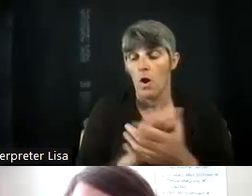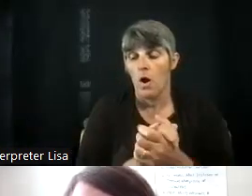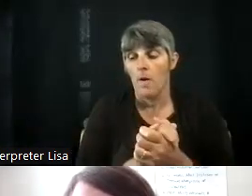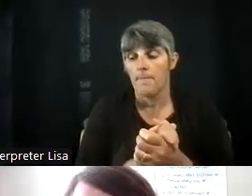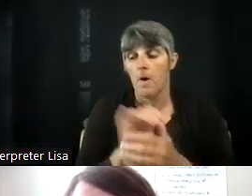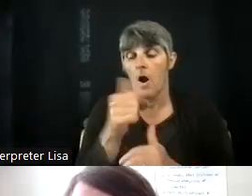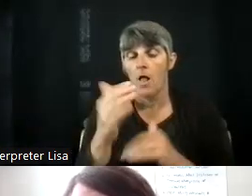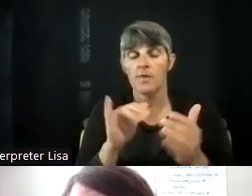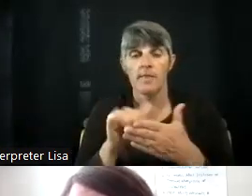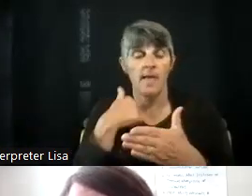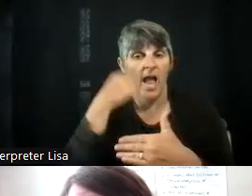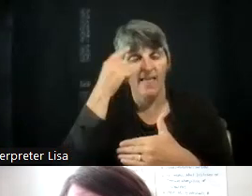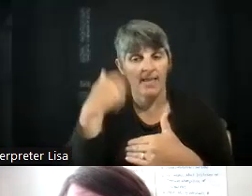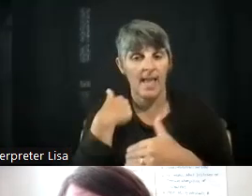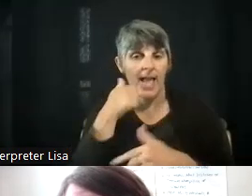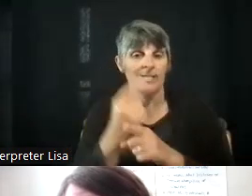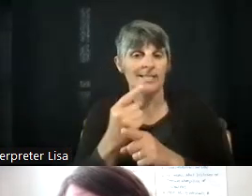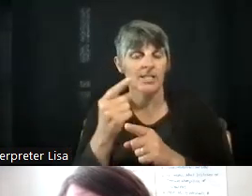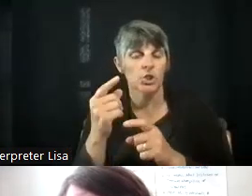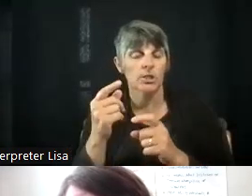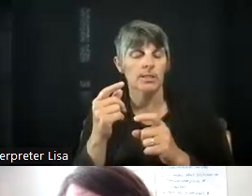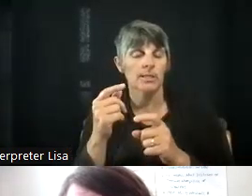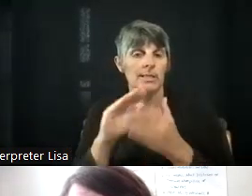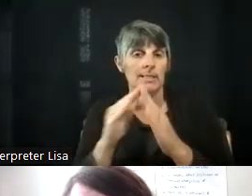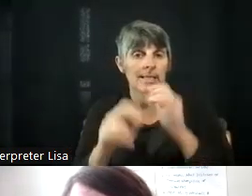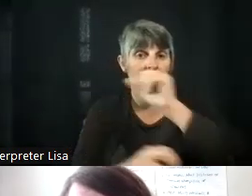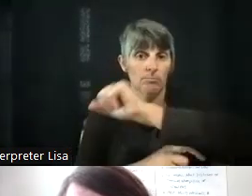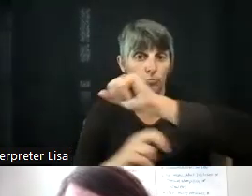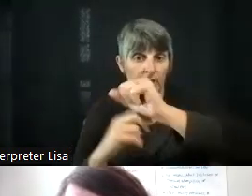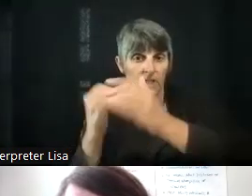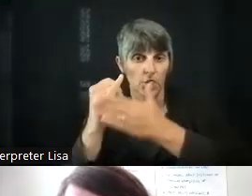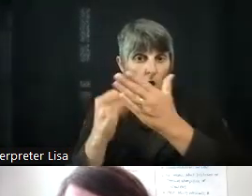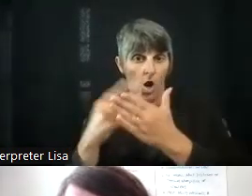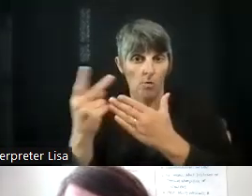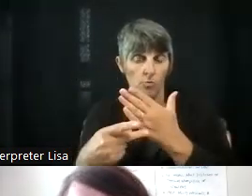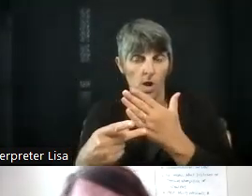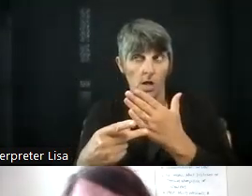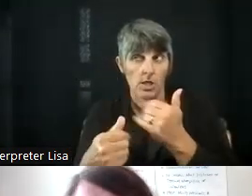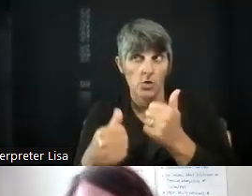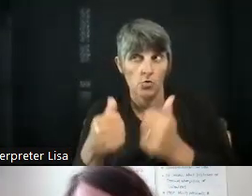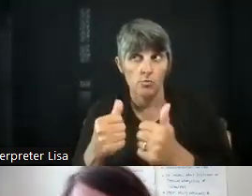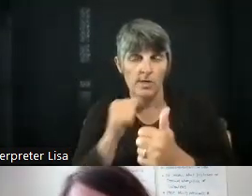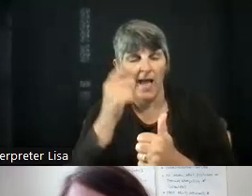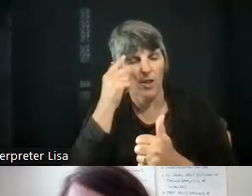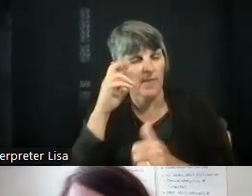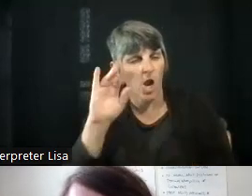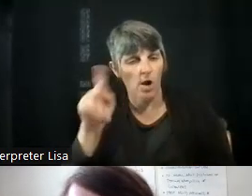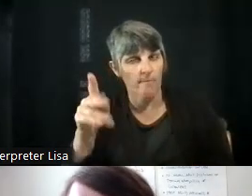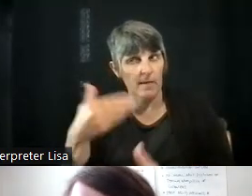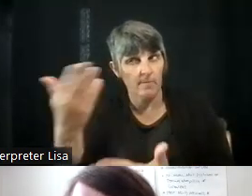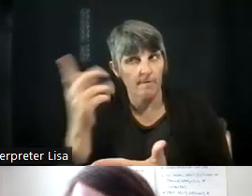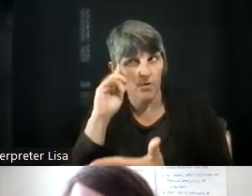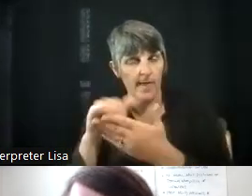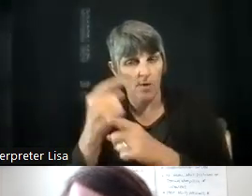outside of that, I think there's the Sister Cities Bridge art project, which I don't think the RFP has gone out for that yet,